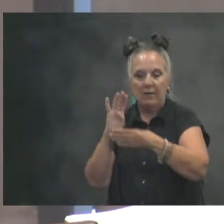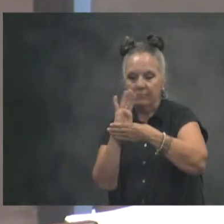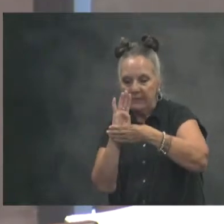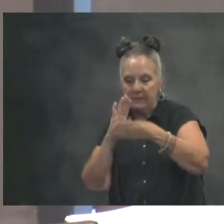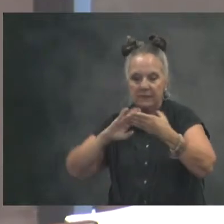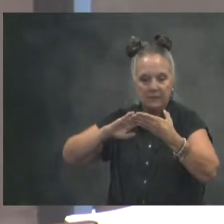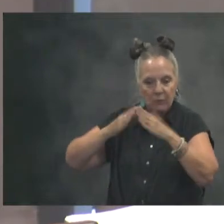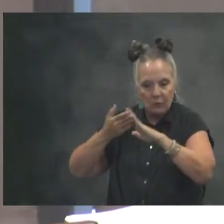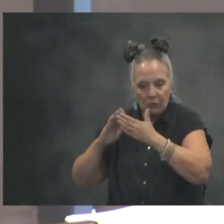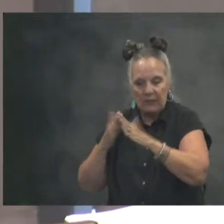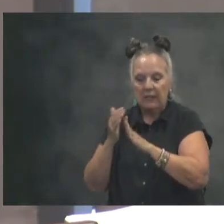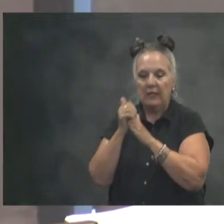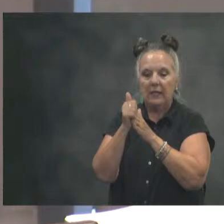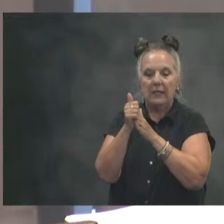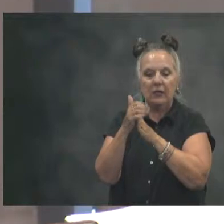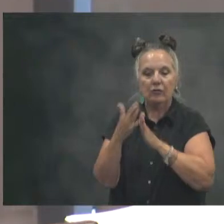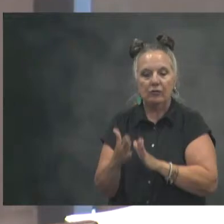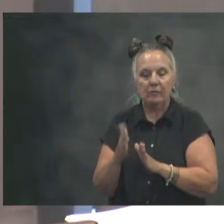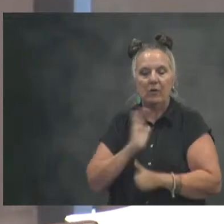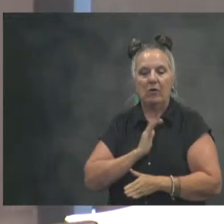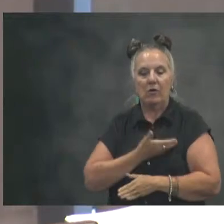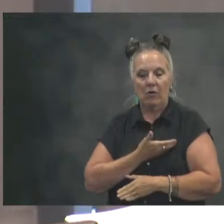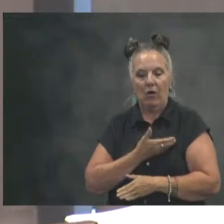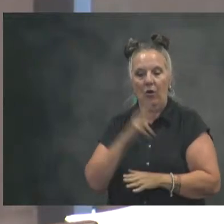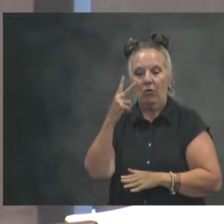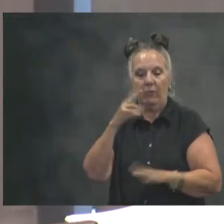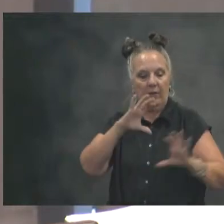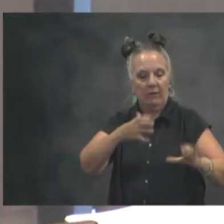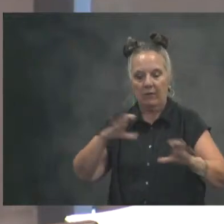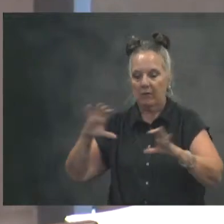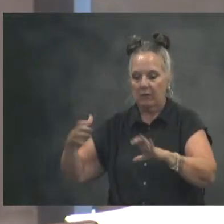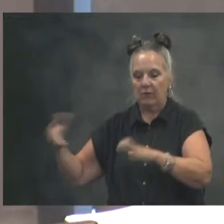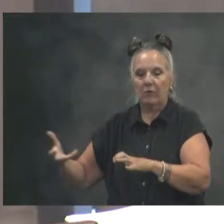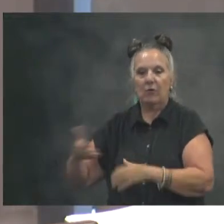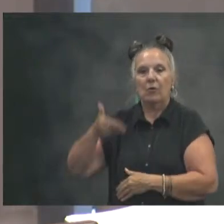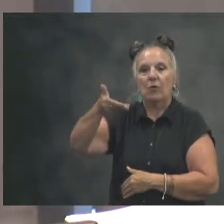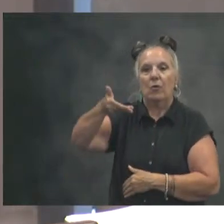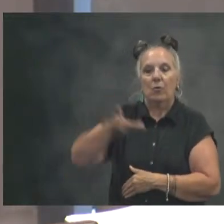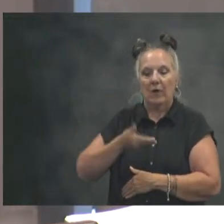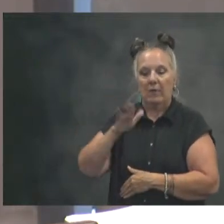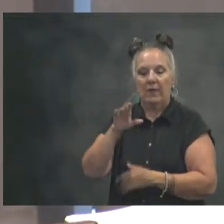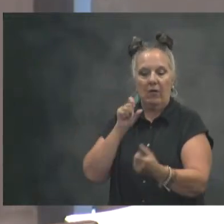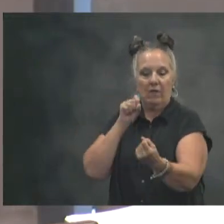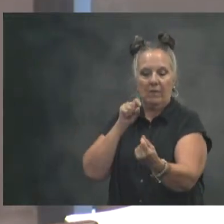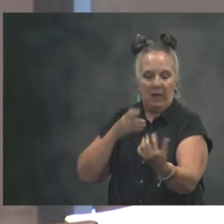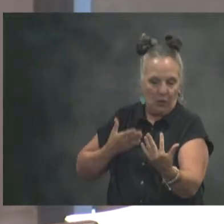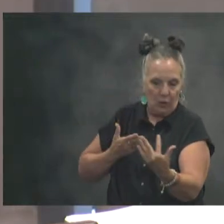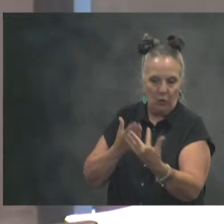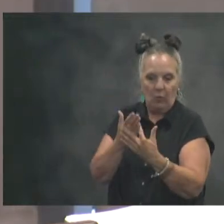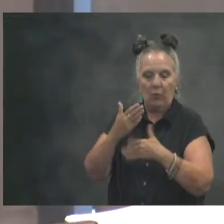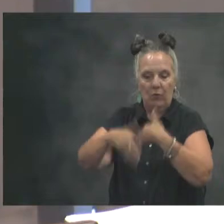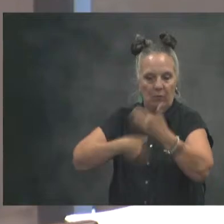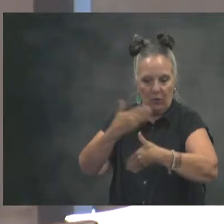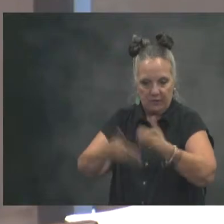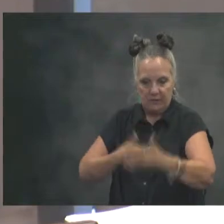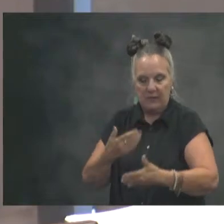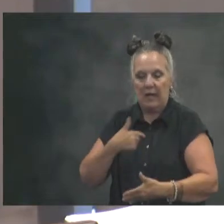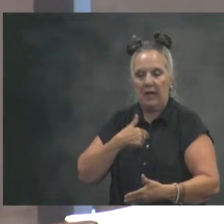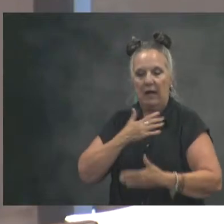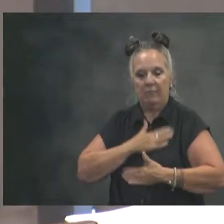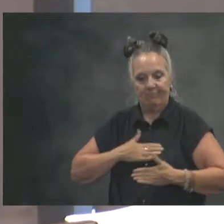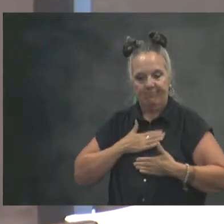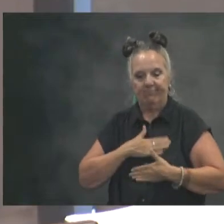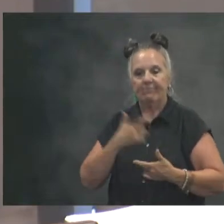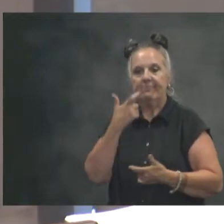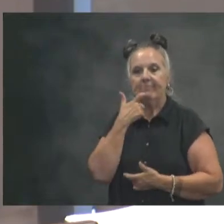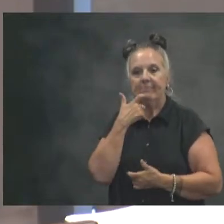community and the leadership of our 3 unit groups and have welcomed their feedback throughout this process. I'm pleased to say